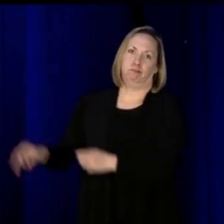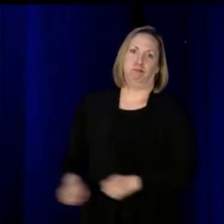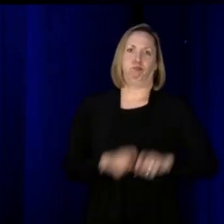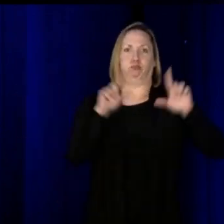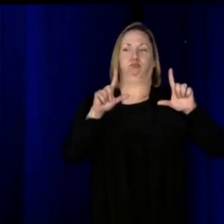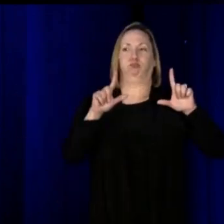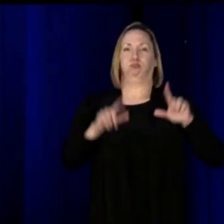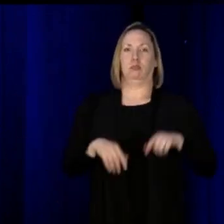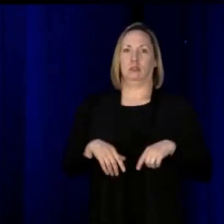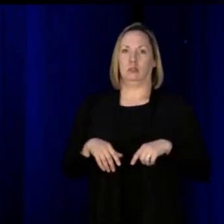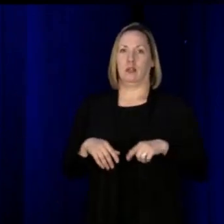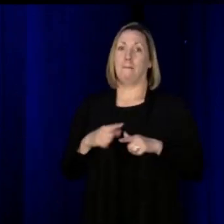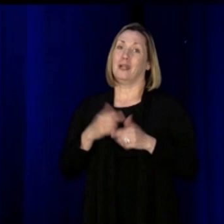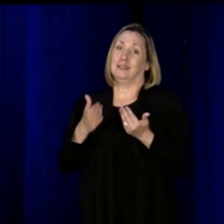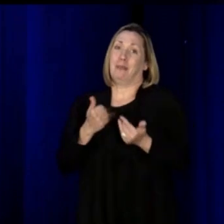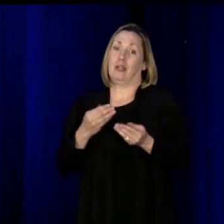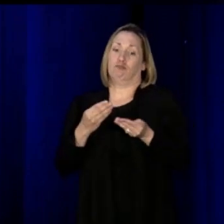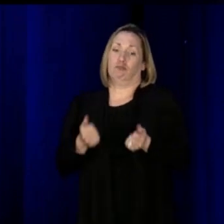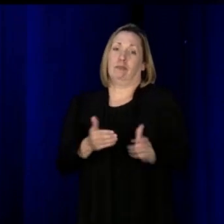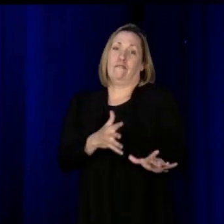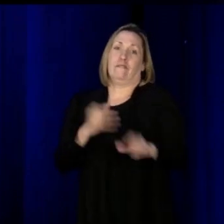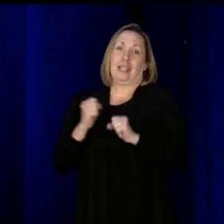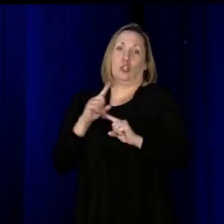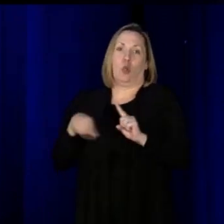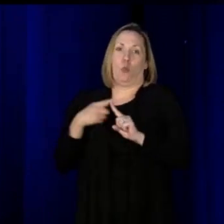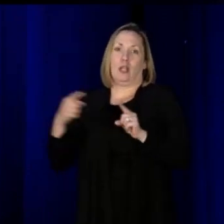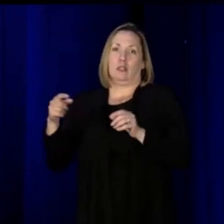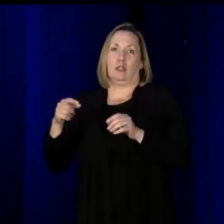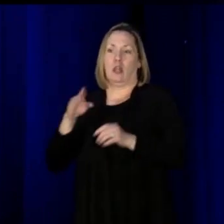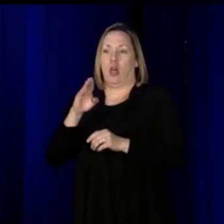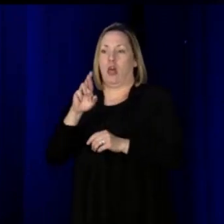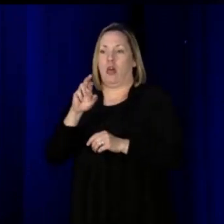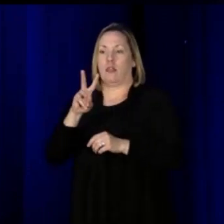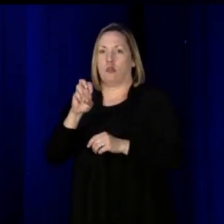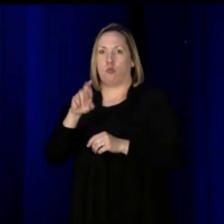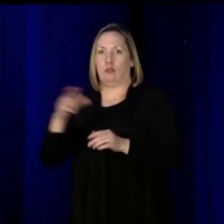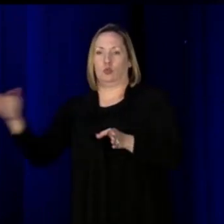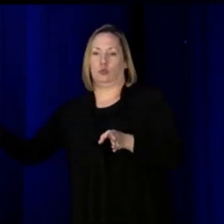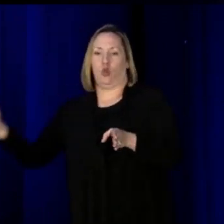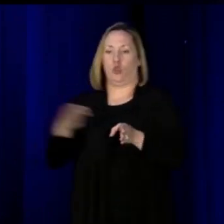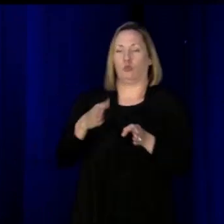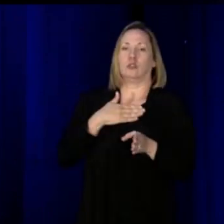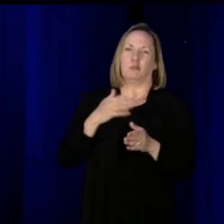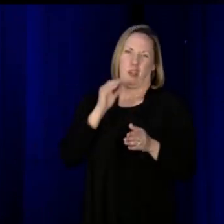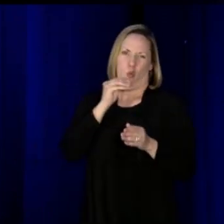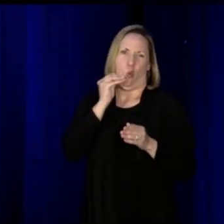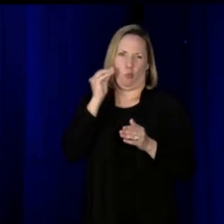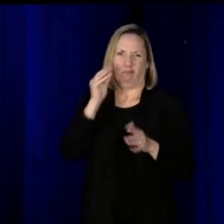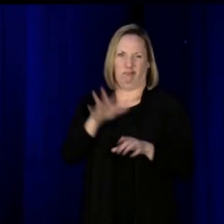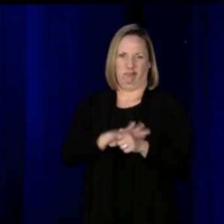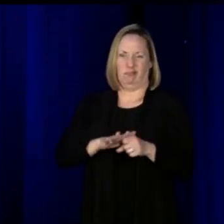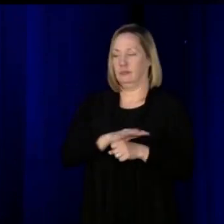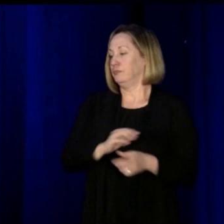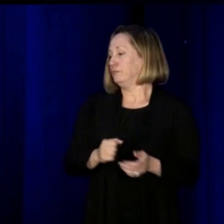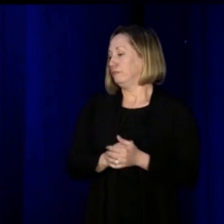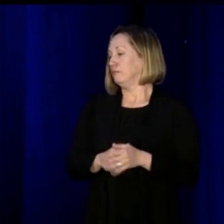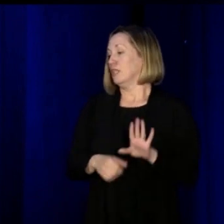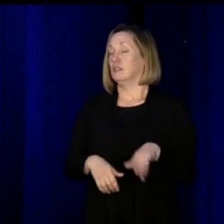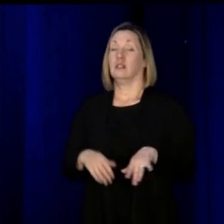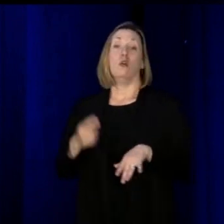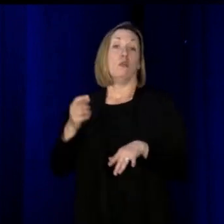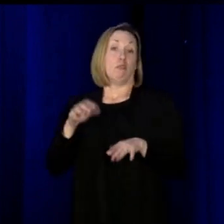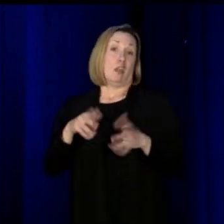is way closer to my home. So with this idea in mind, or considering these issues, let's say, a new concept was